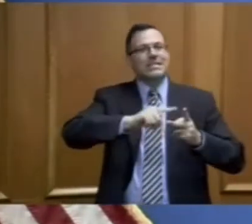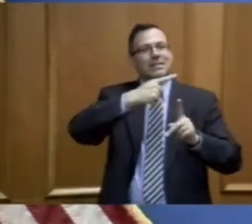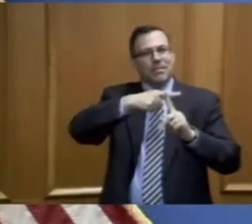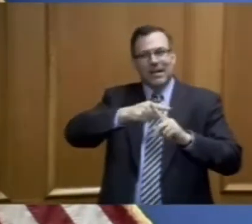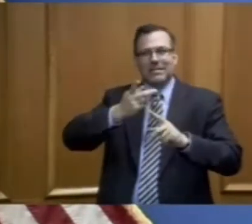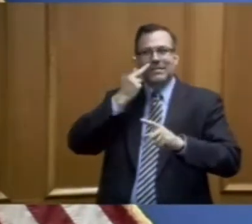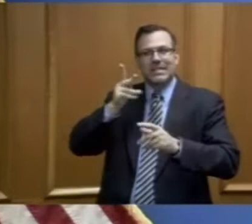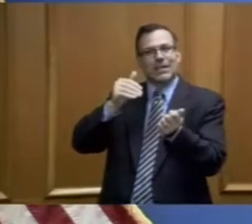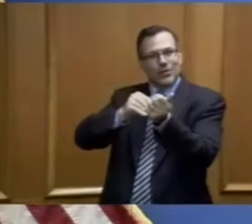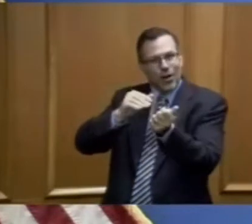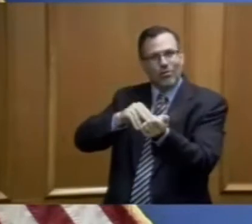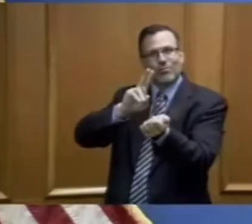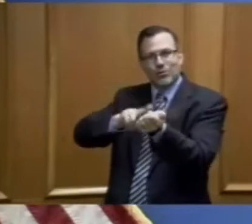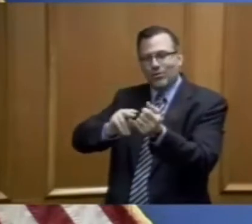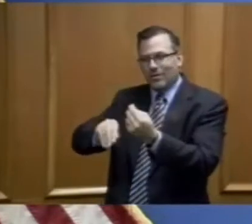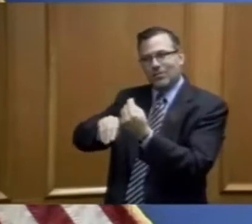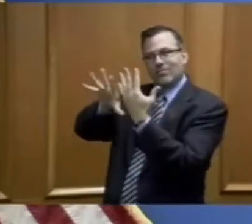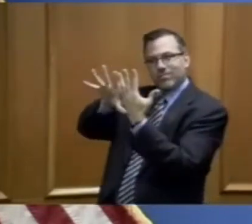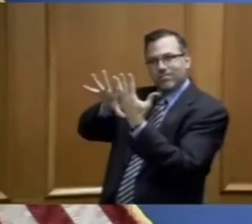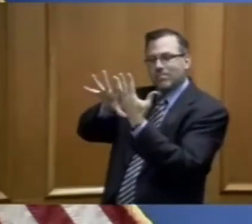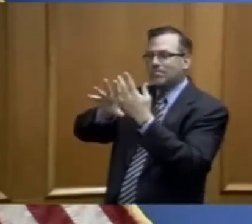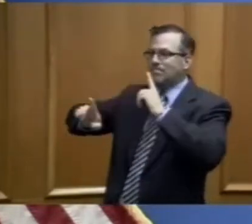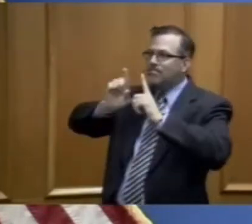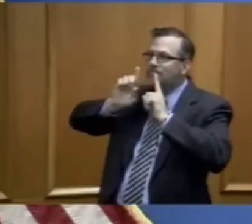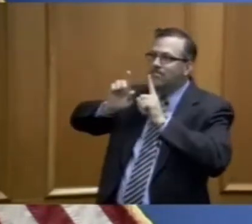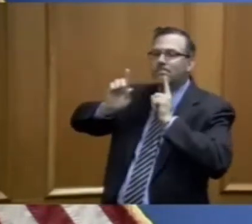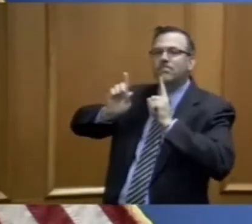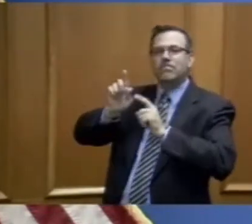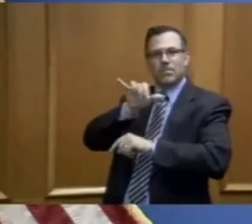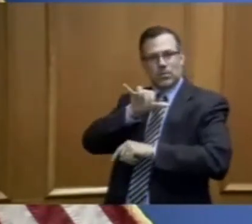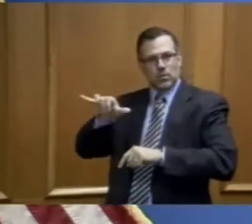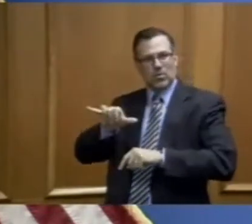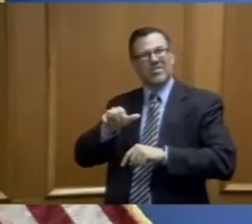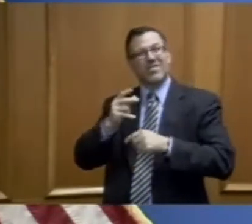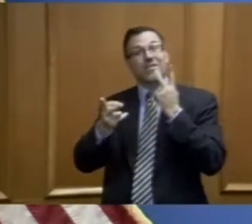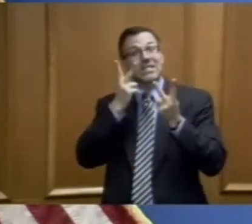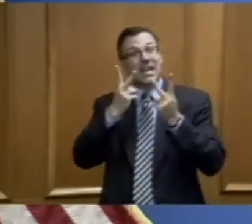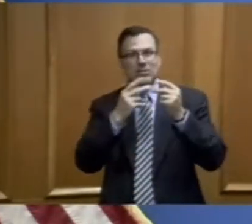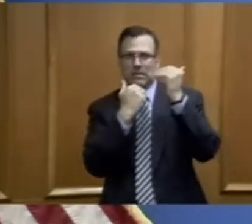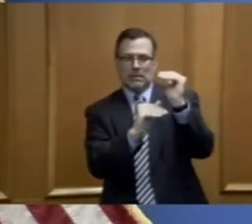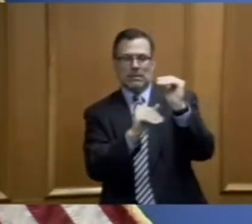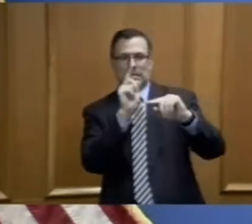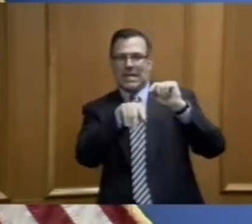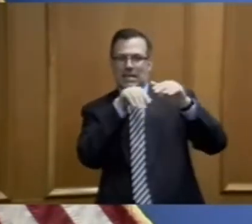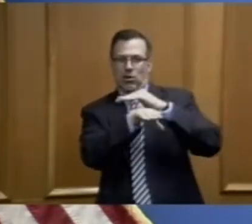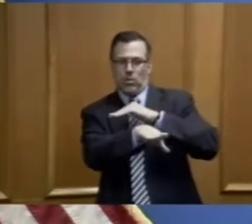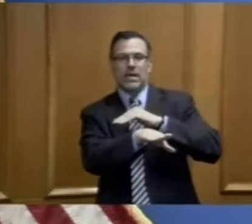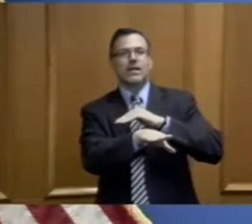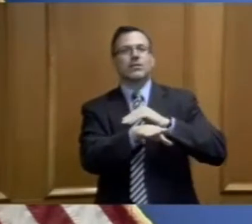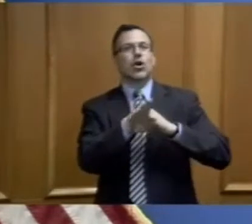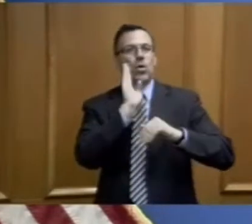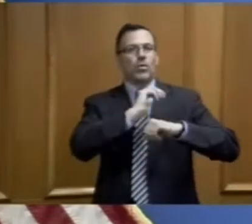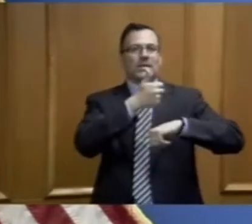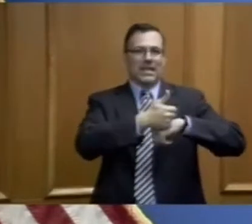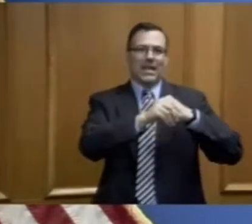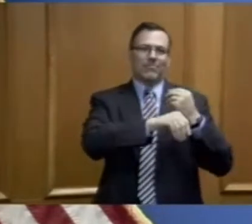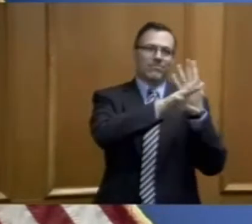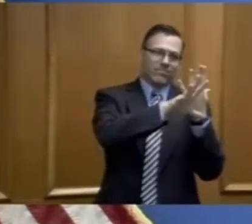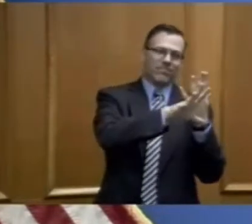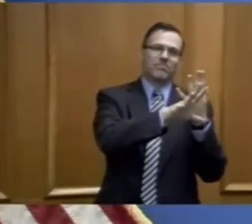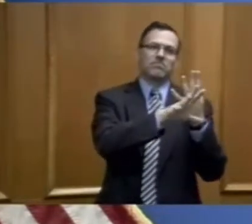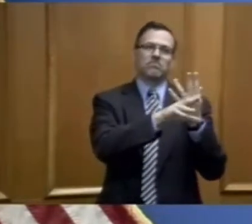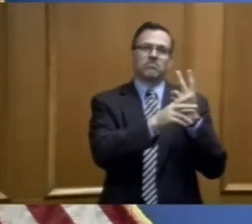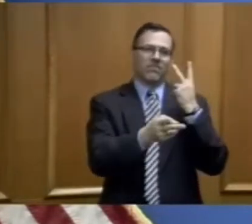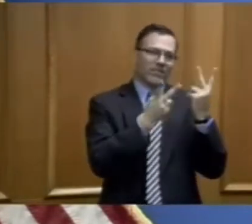medical providers while there still are restrictions on visitation. And speaking of testing and visitation, that's